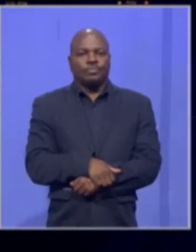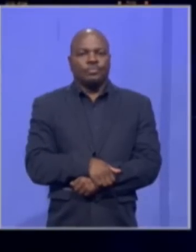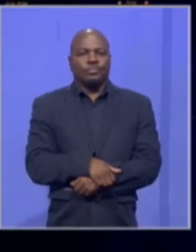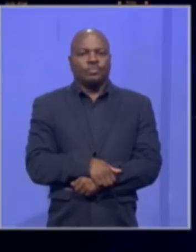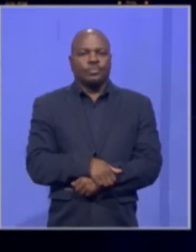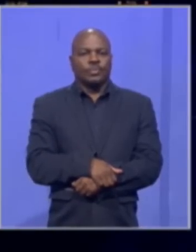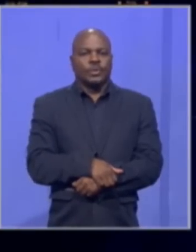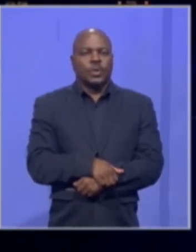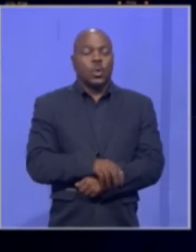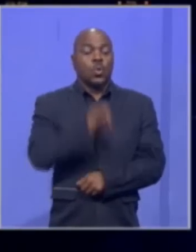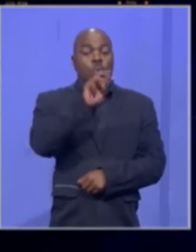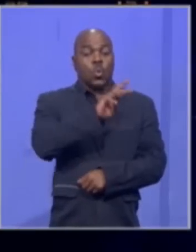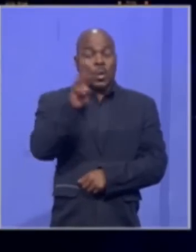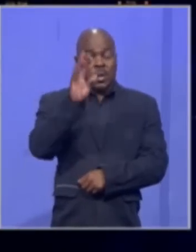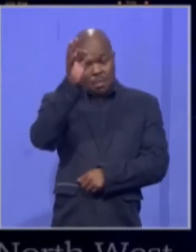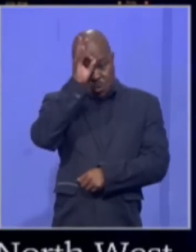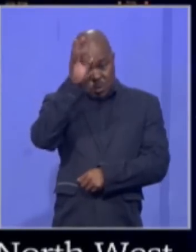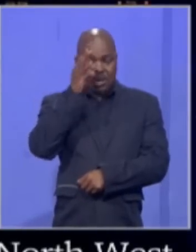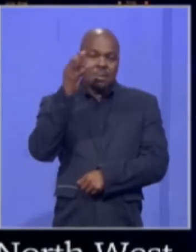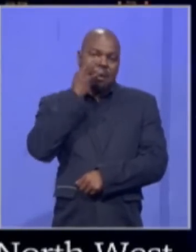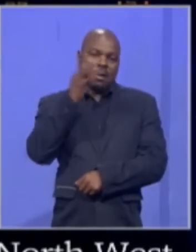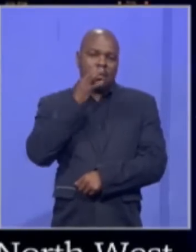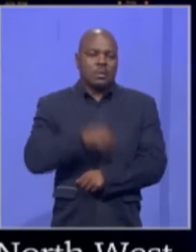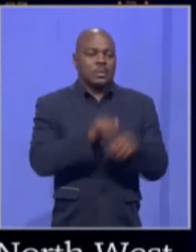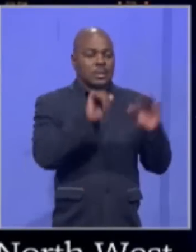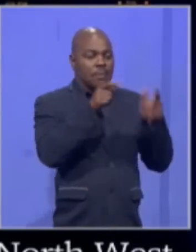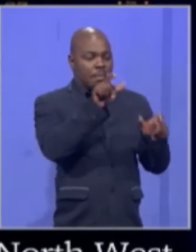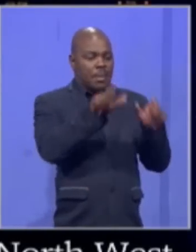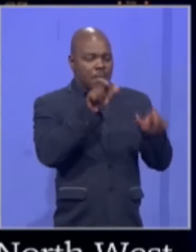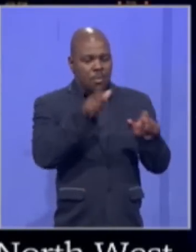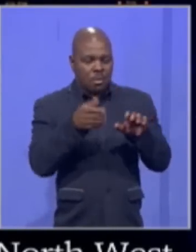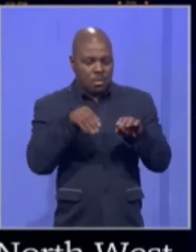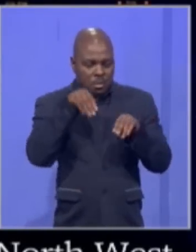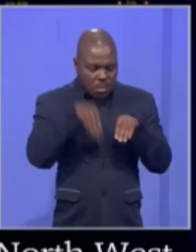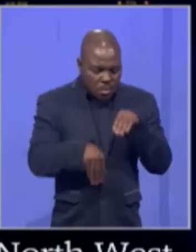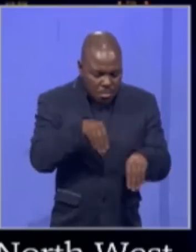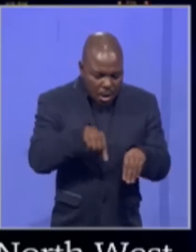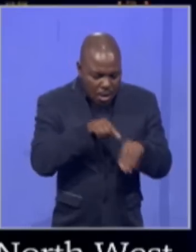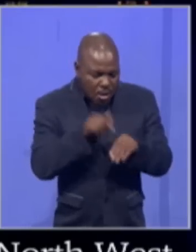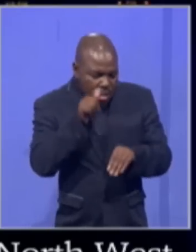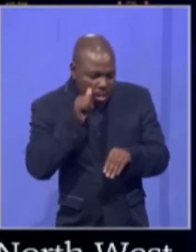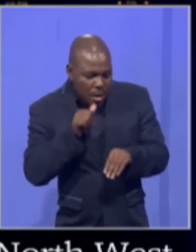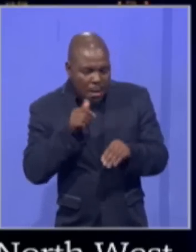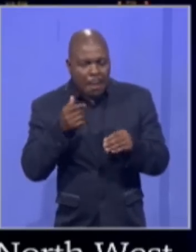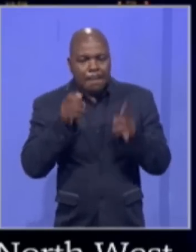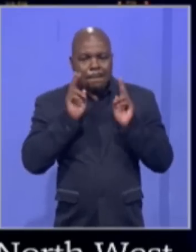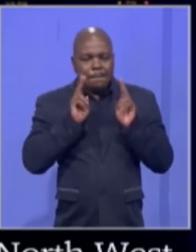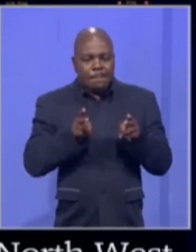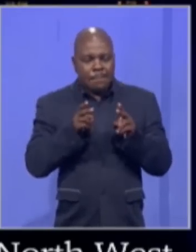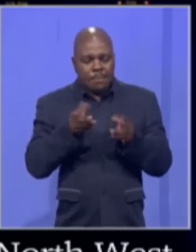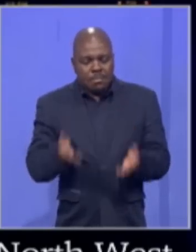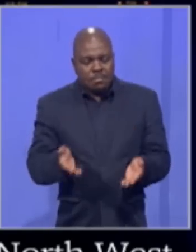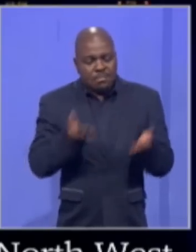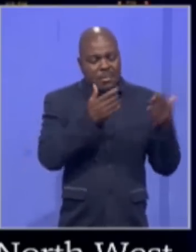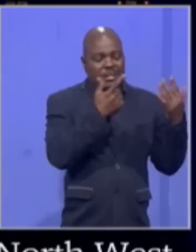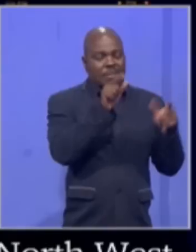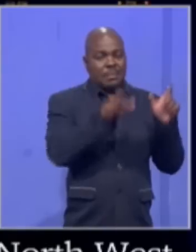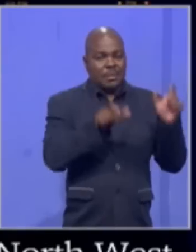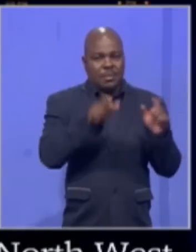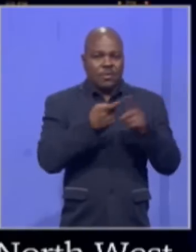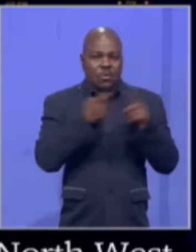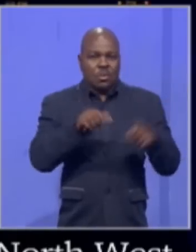Sepolesa sa province ya North West se bolela se ntshitse ditopo tse supileng tsa barafi ba semolaong morafong o sengwe sa sebetsi wa Stilfontein. Ditopo